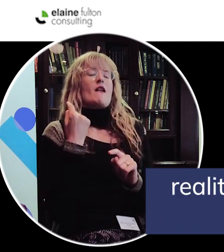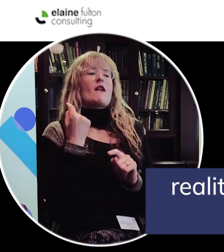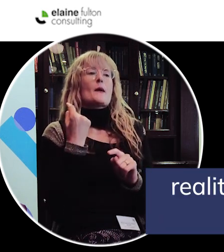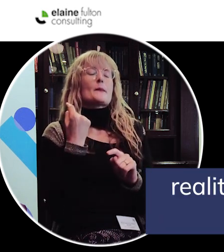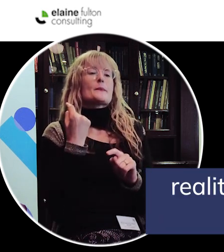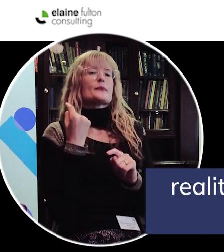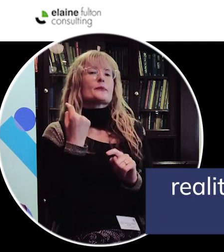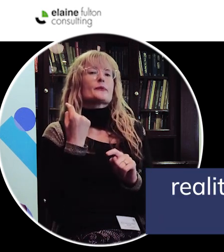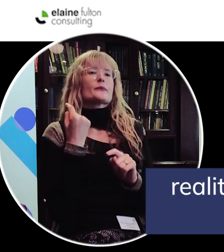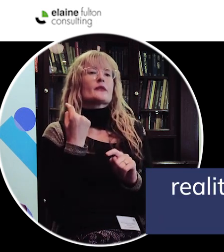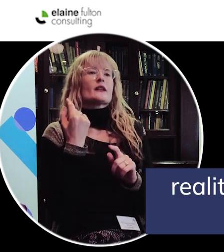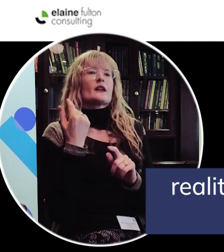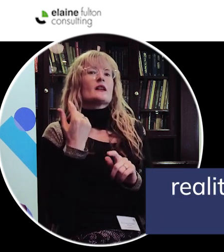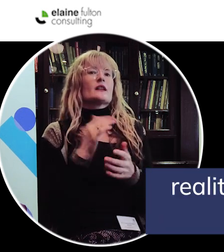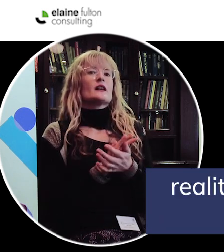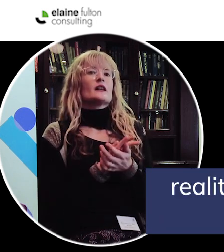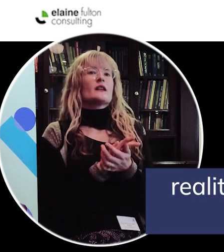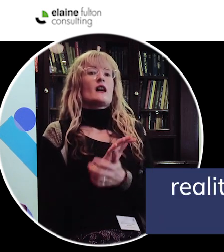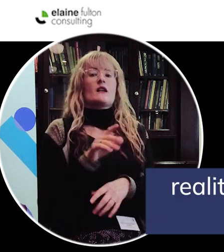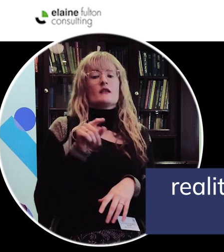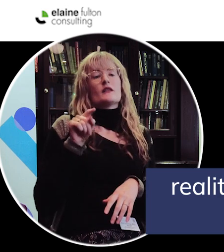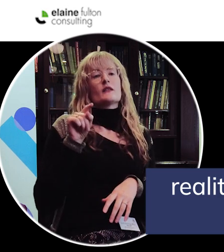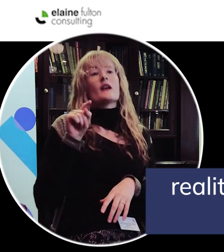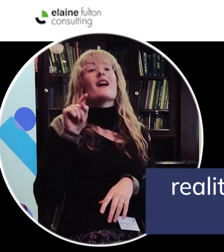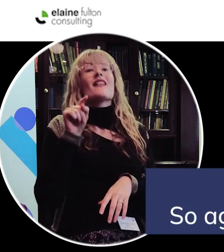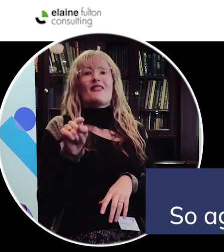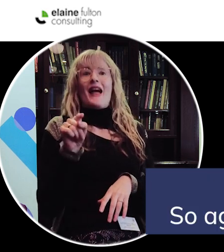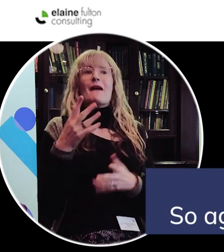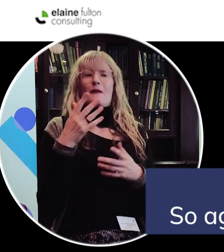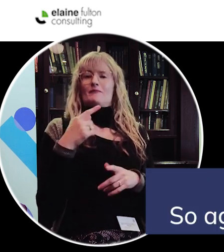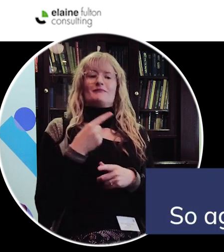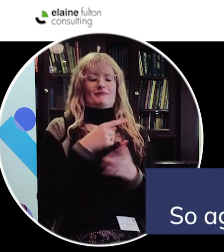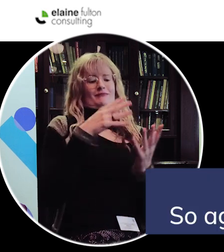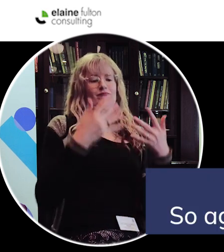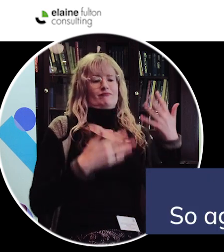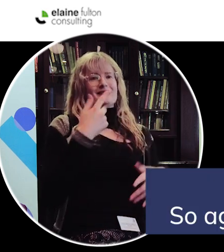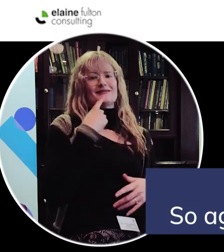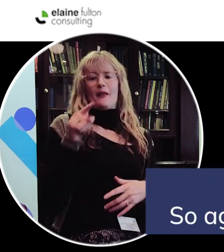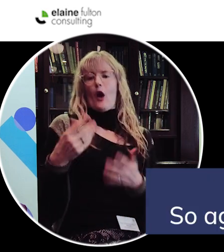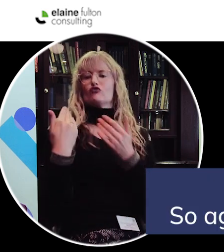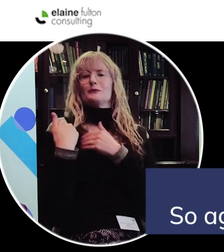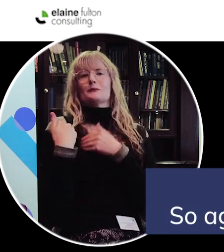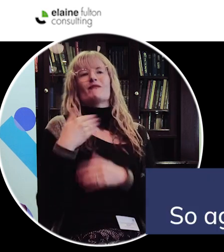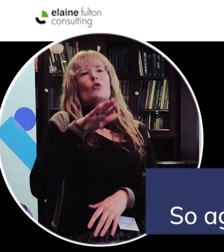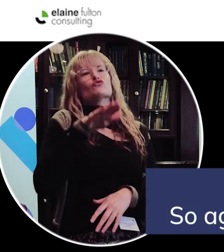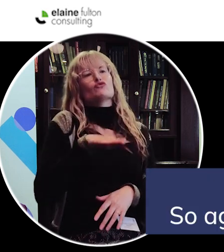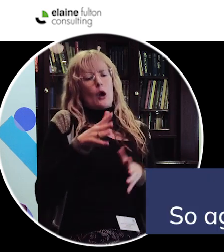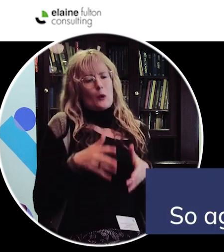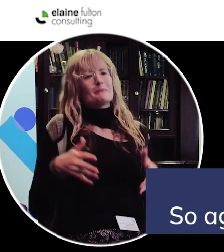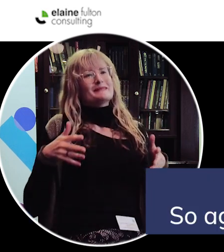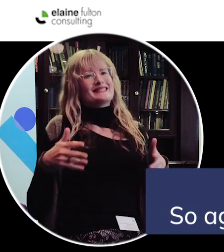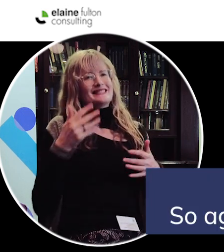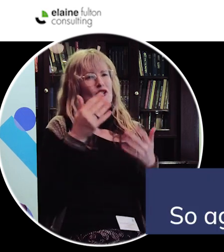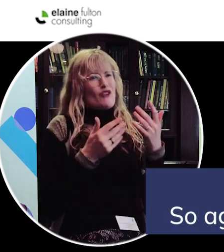reality that a children's centre was held account for the local child obesity rates in the local population. So again, it's really trying to think, how